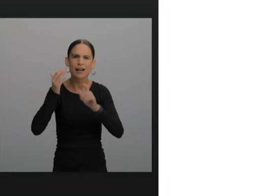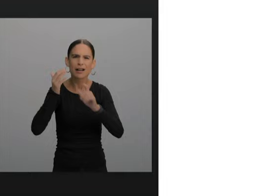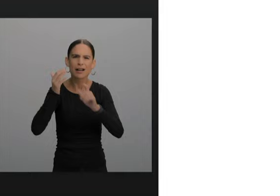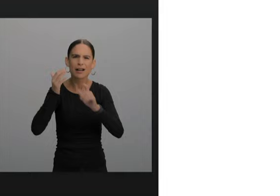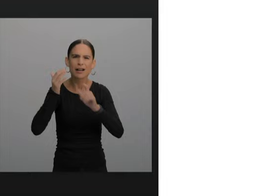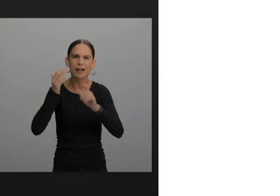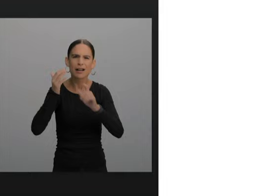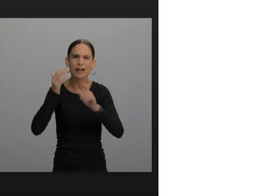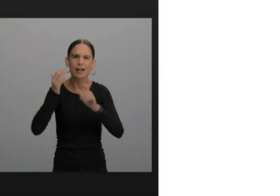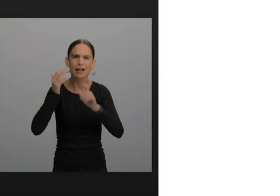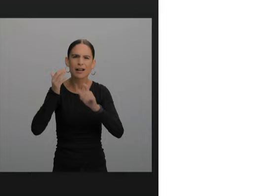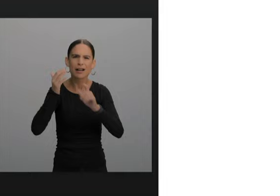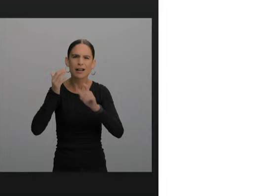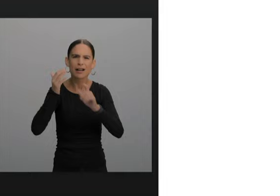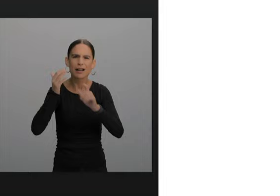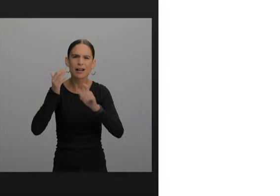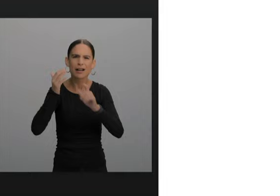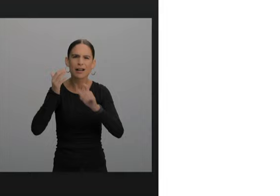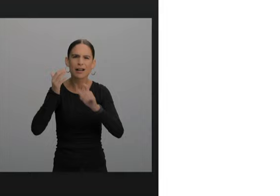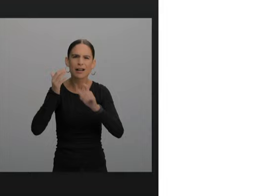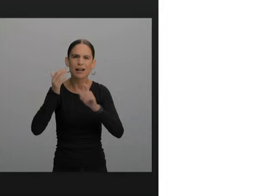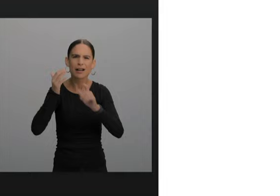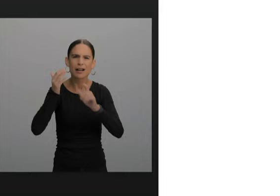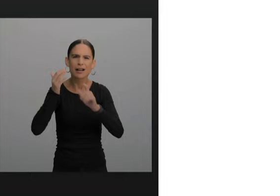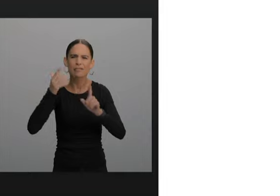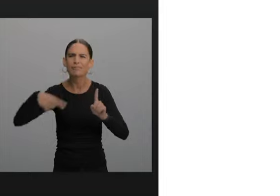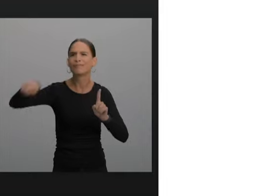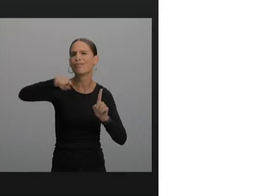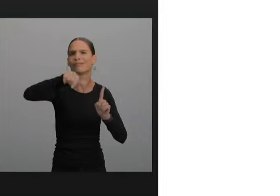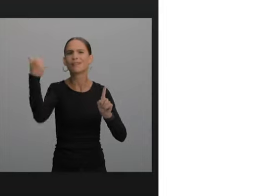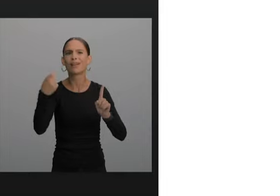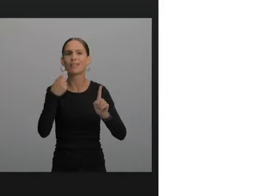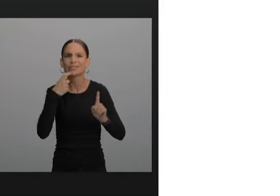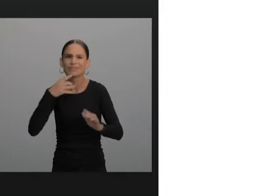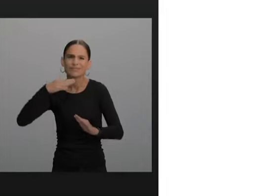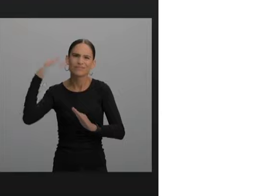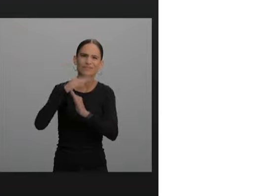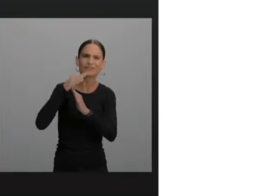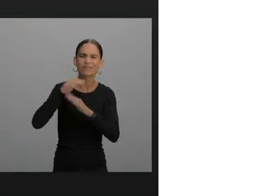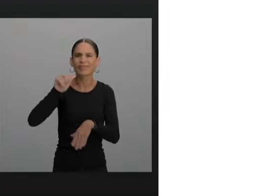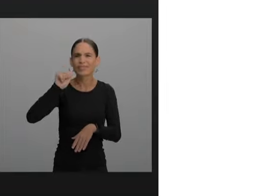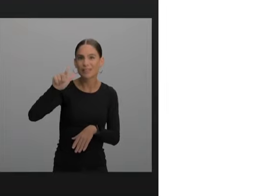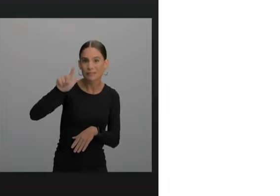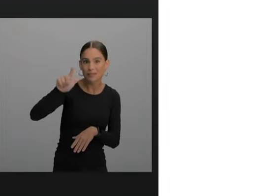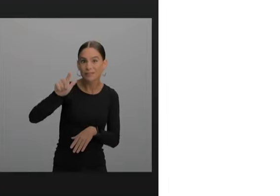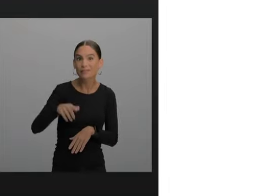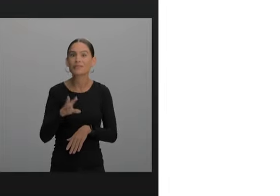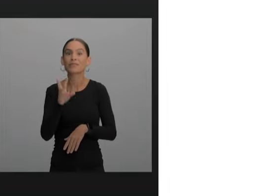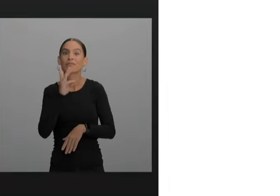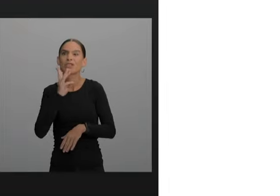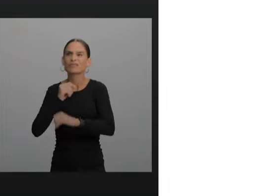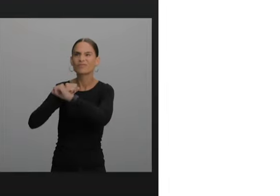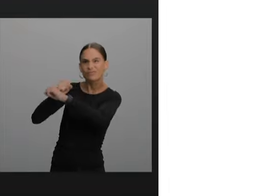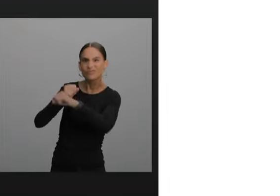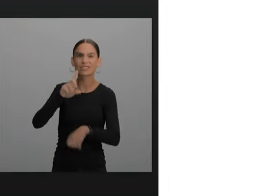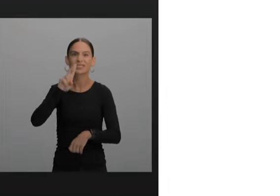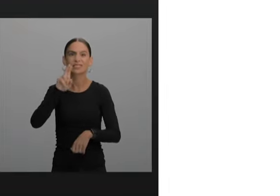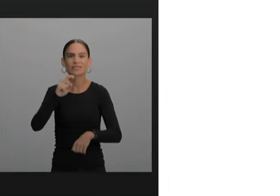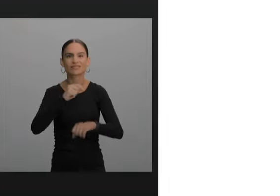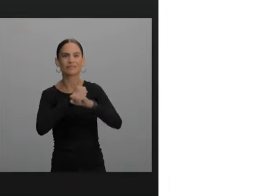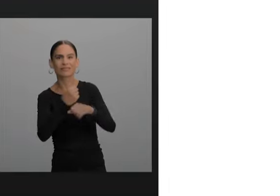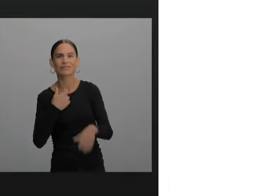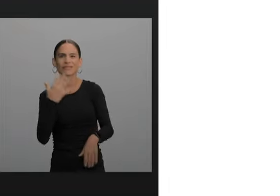Or why would I? I think I'm still gonna be using the same cover, but that's great. Dust resistance. They come in 5 gorgeous